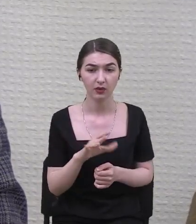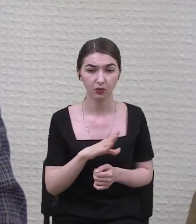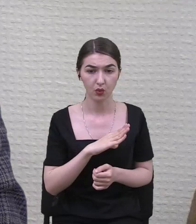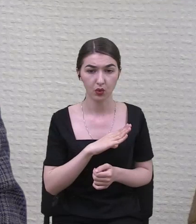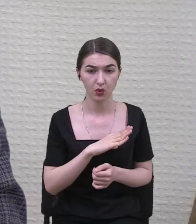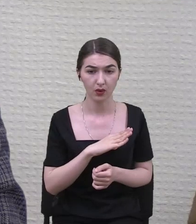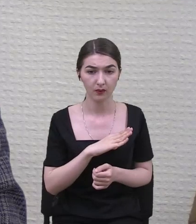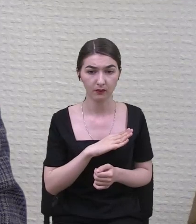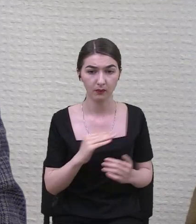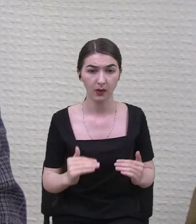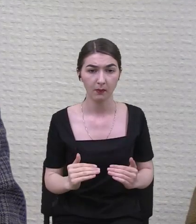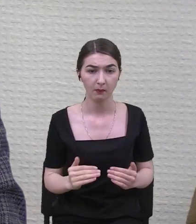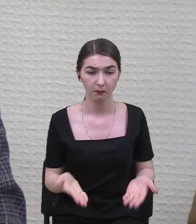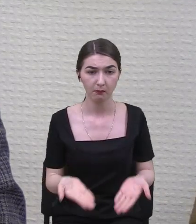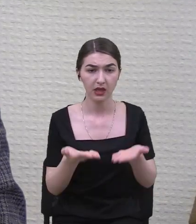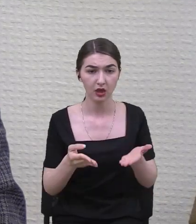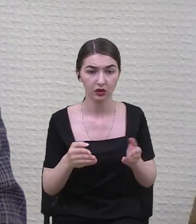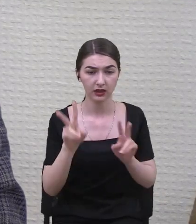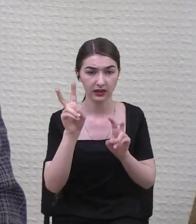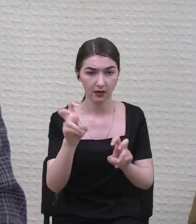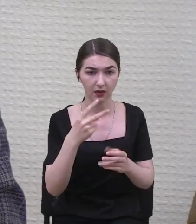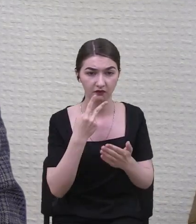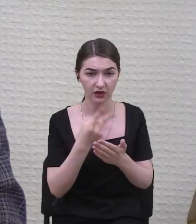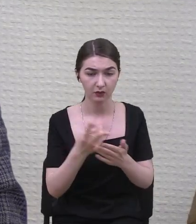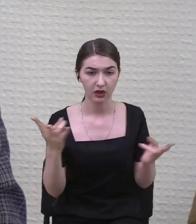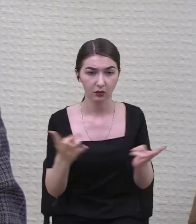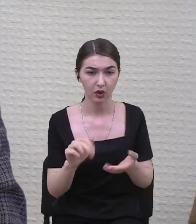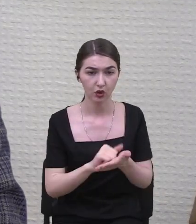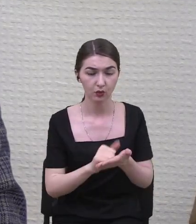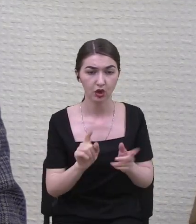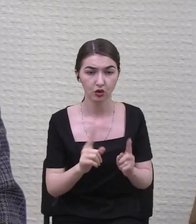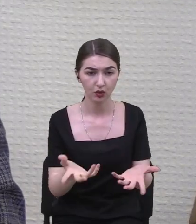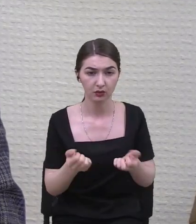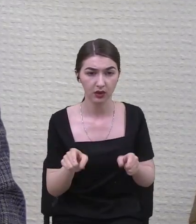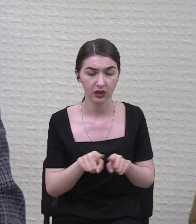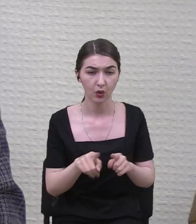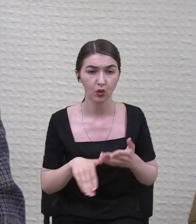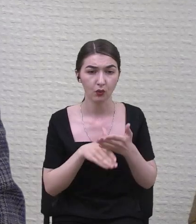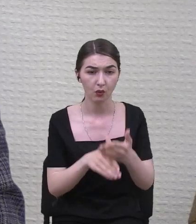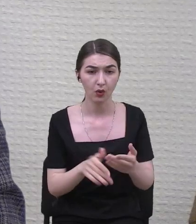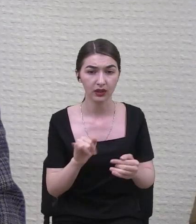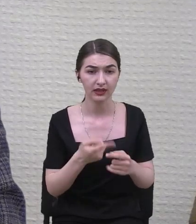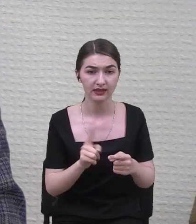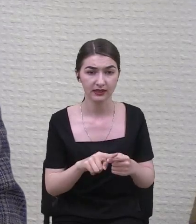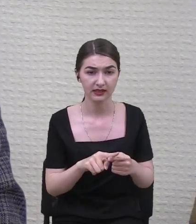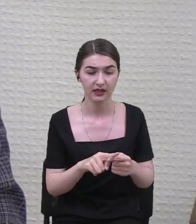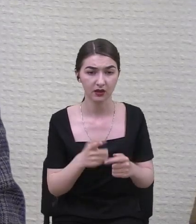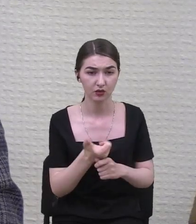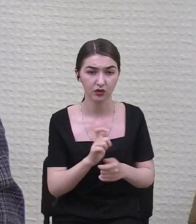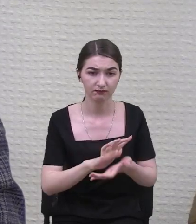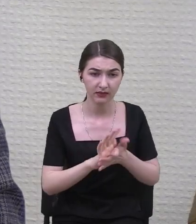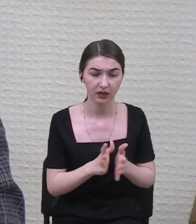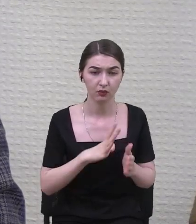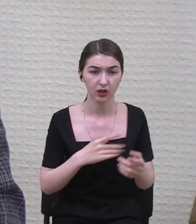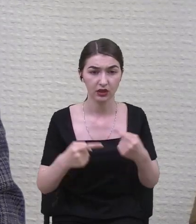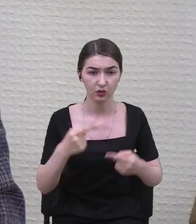documentations needed for that kind of service to be received. And so it was quite a fruitful discussion and a lot of questions there for you